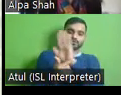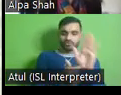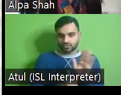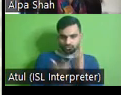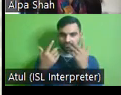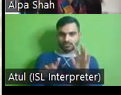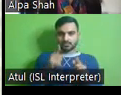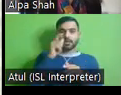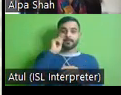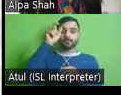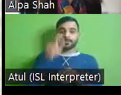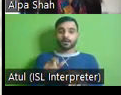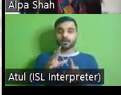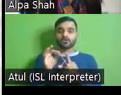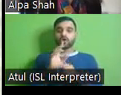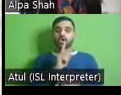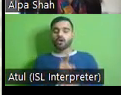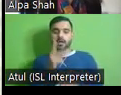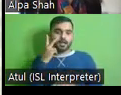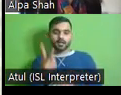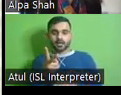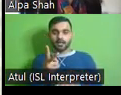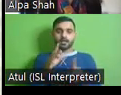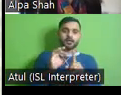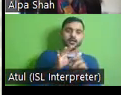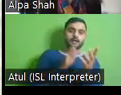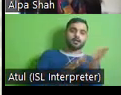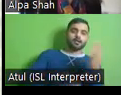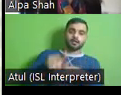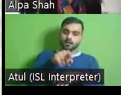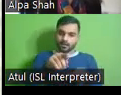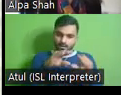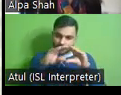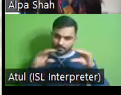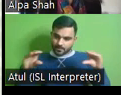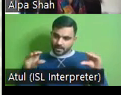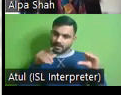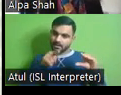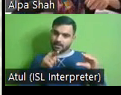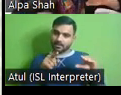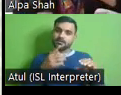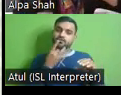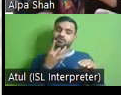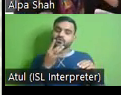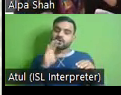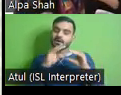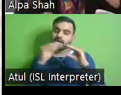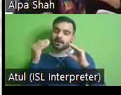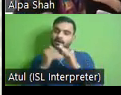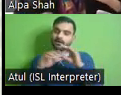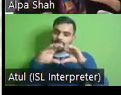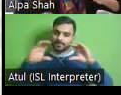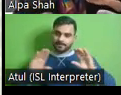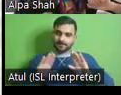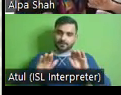And there the man is blindfolded, and see with this lora, this with this piece of stone, you know, which you grind spices with.